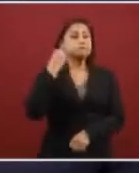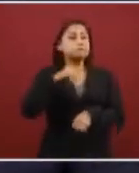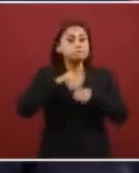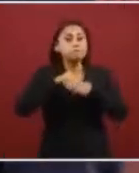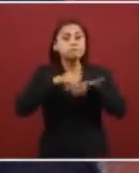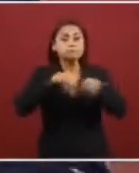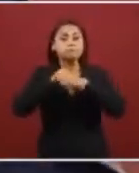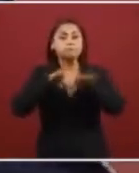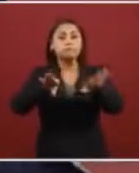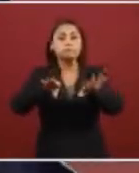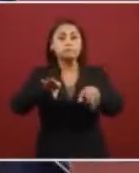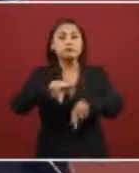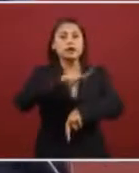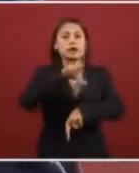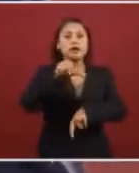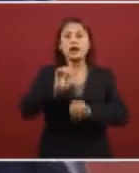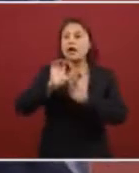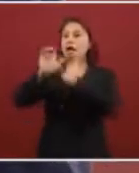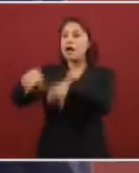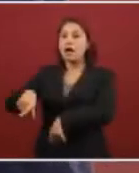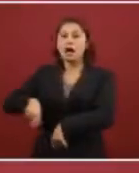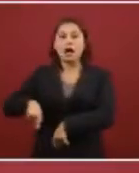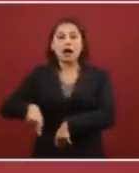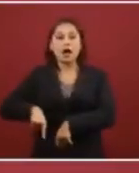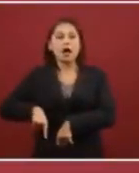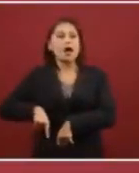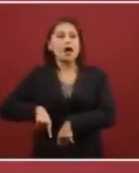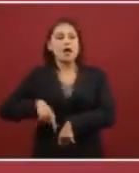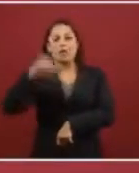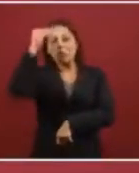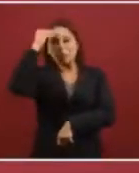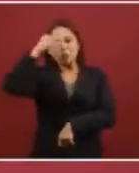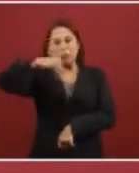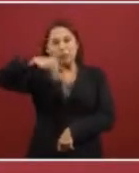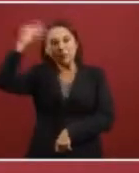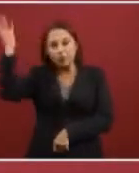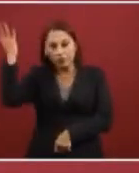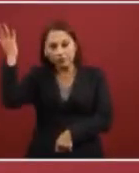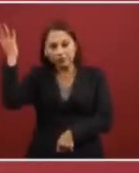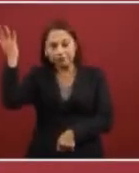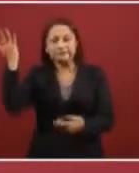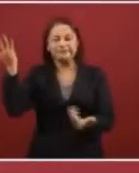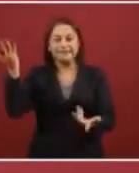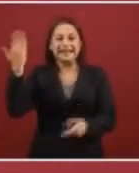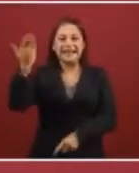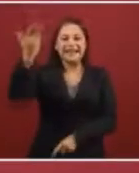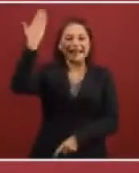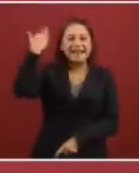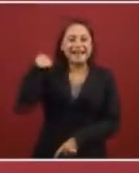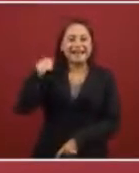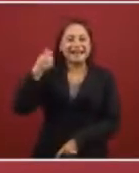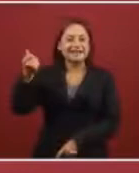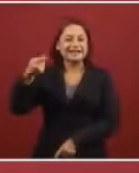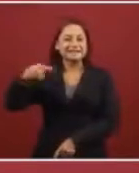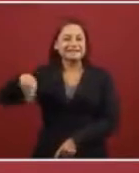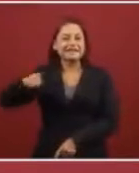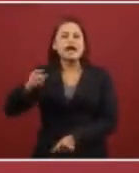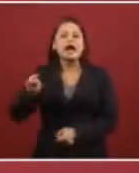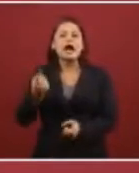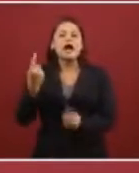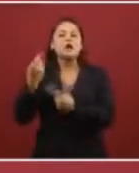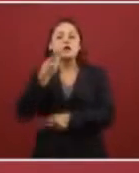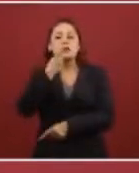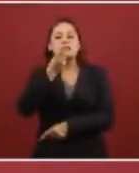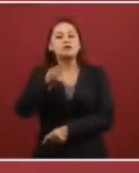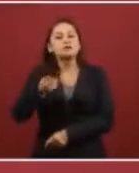that we needed que era como to el violín like a violin, ¿no? la política that politics que se tomaba con la izquierda